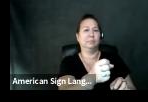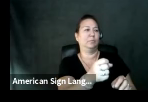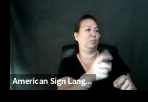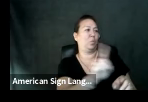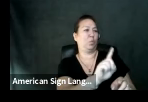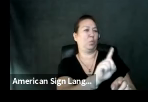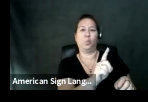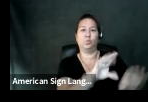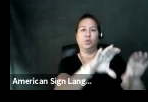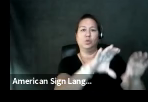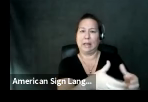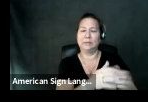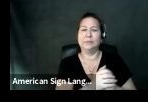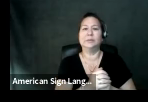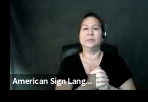their child's